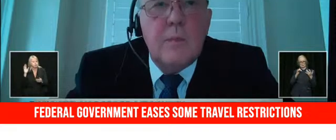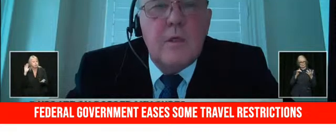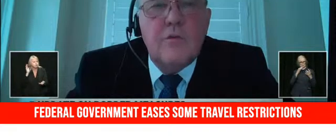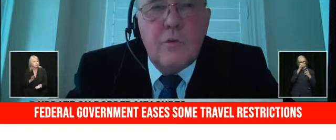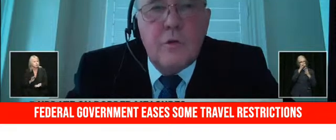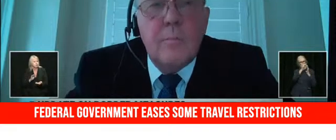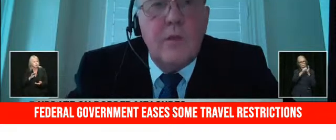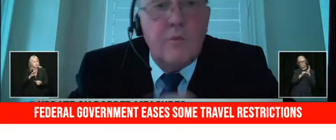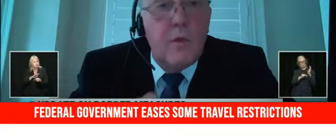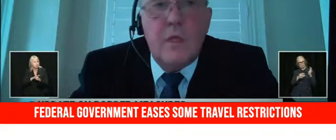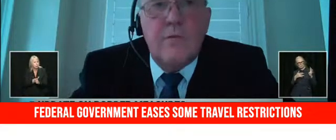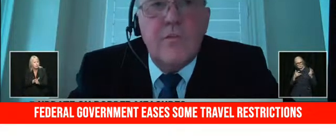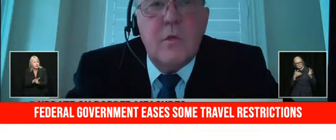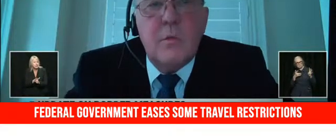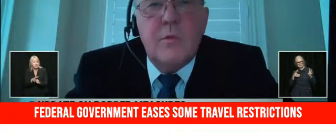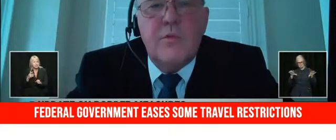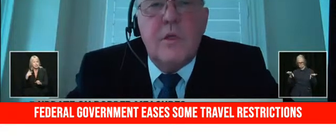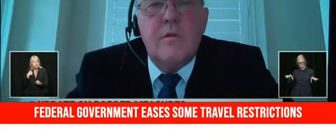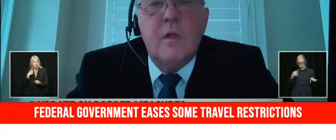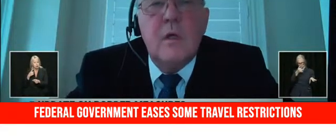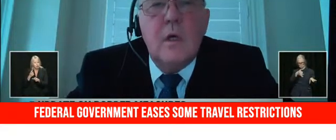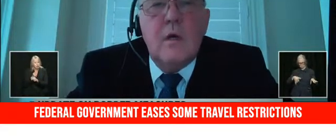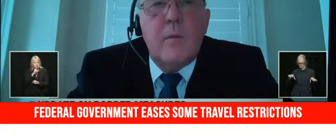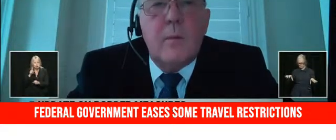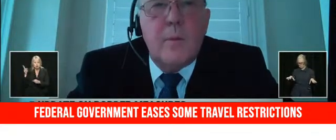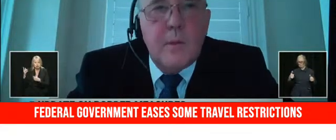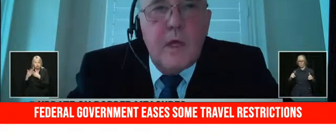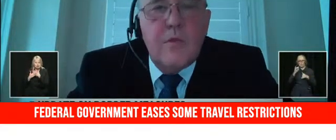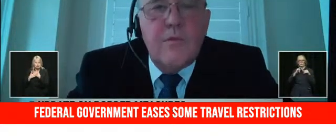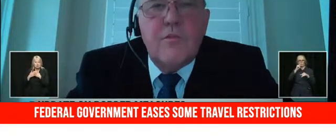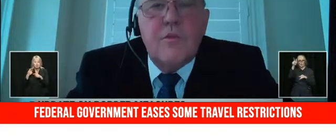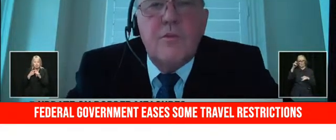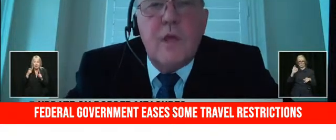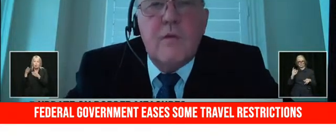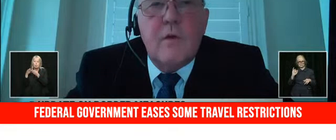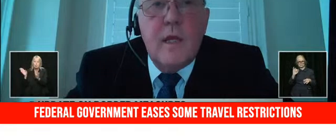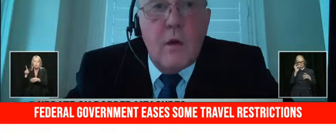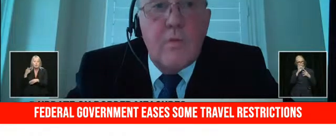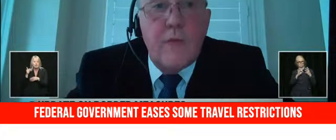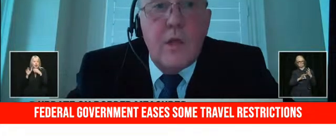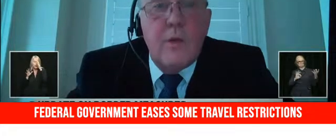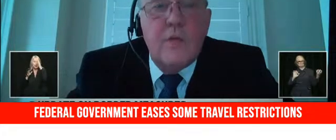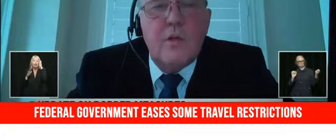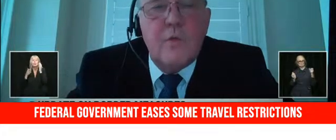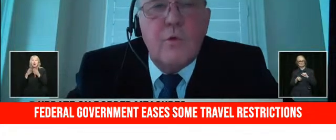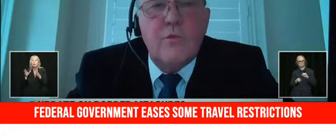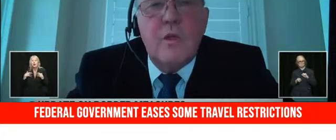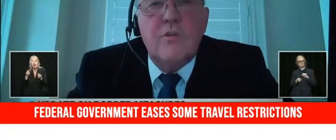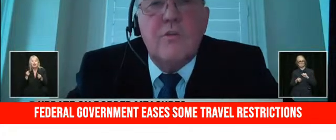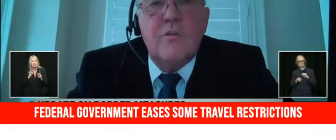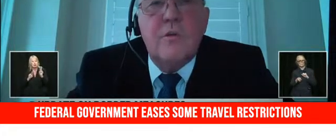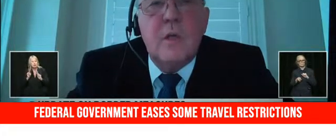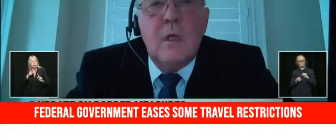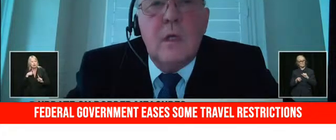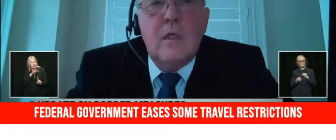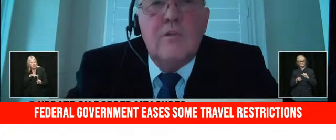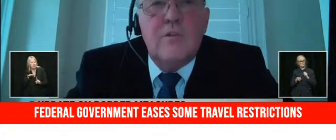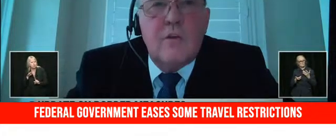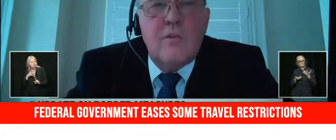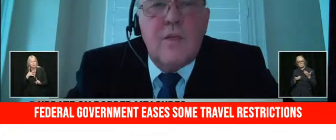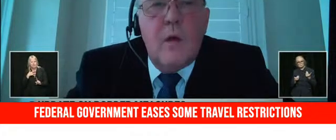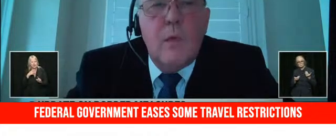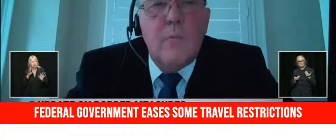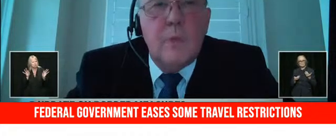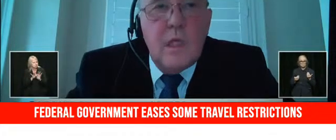we can be assured, based on the advice that we receive from our public health officials and our evaluation of those conditions